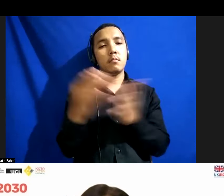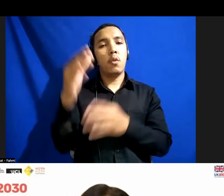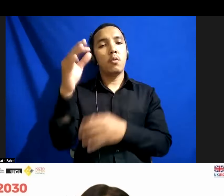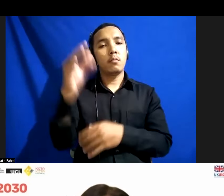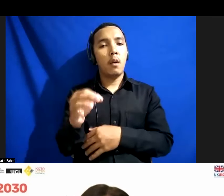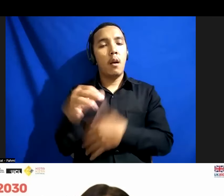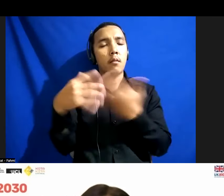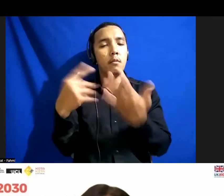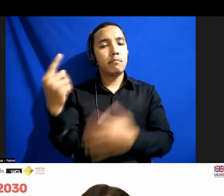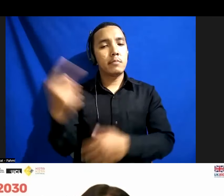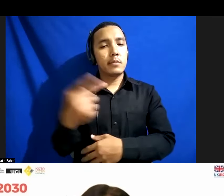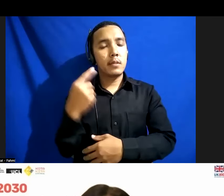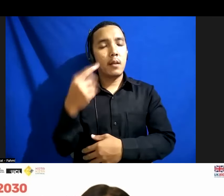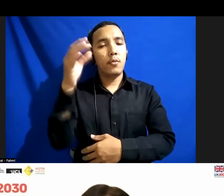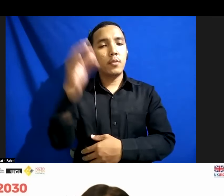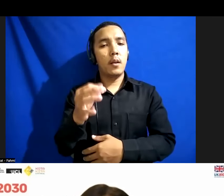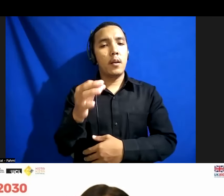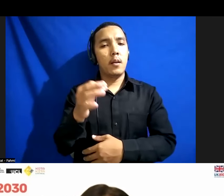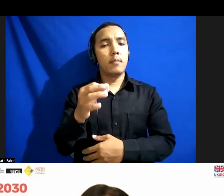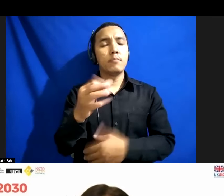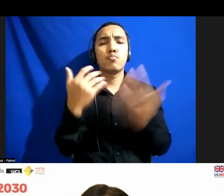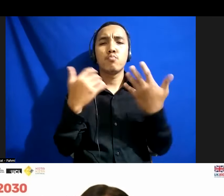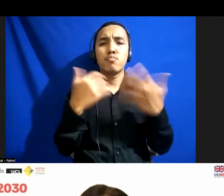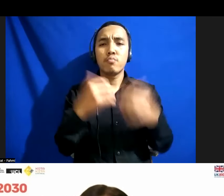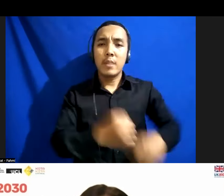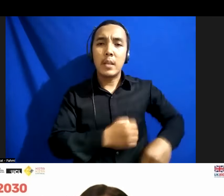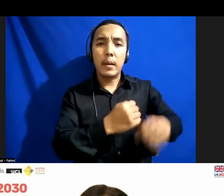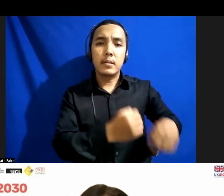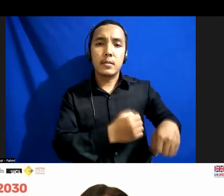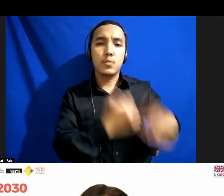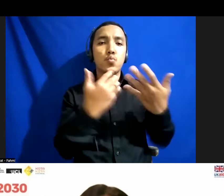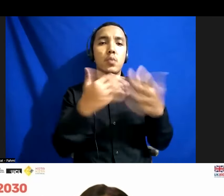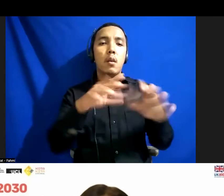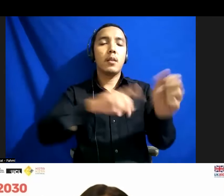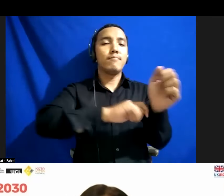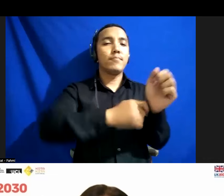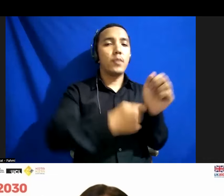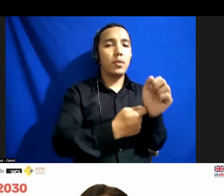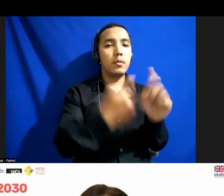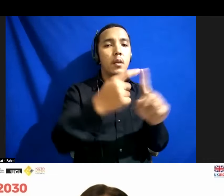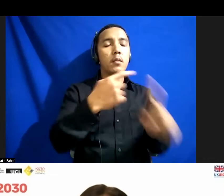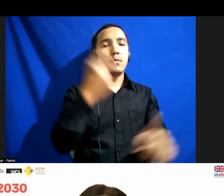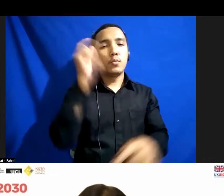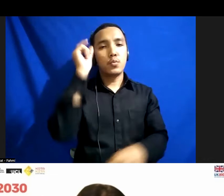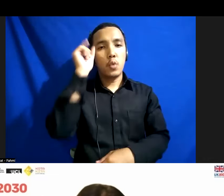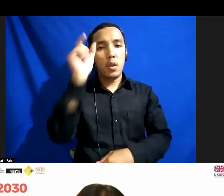due to that Kota Kita and Kaki Kota has responded to our